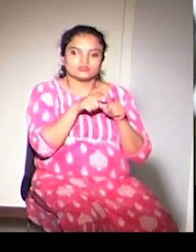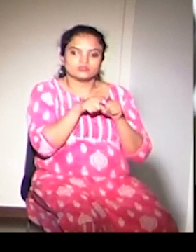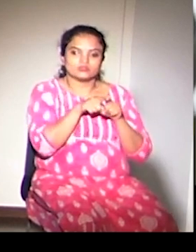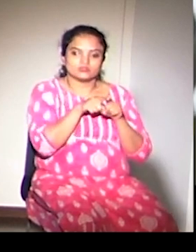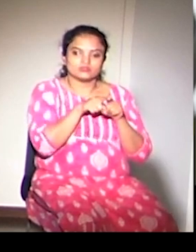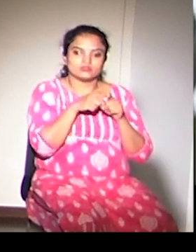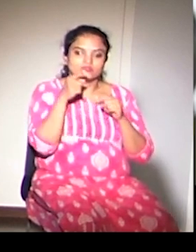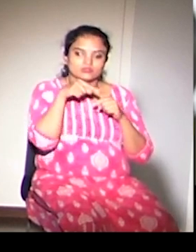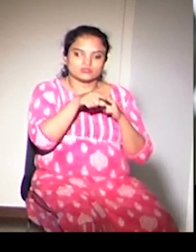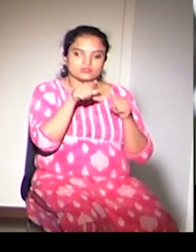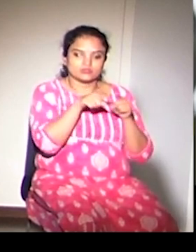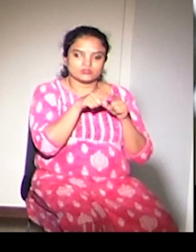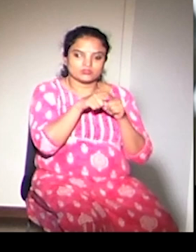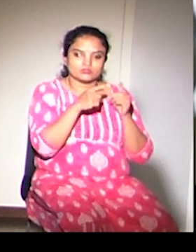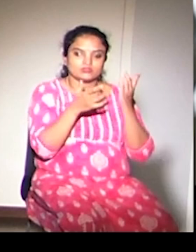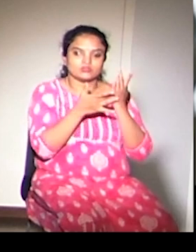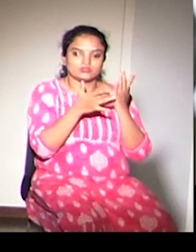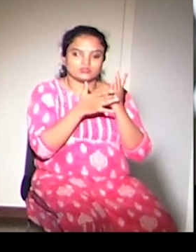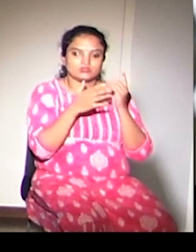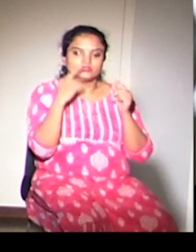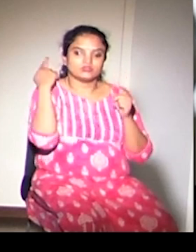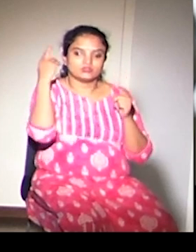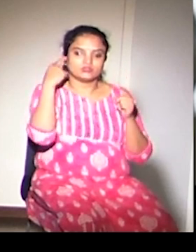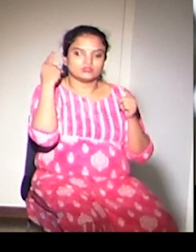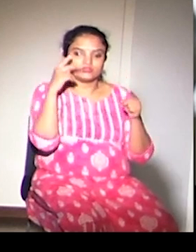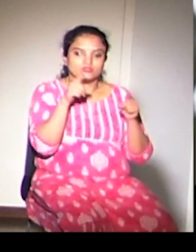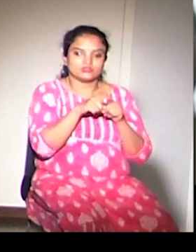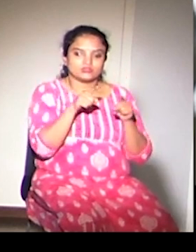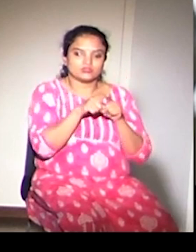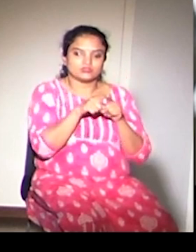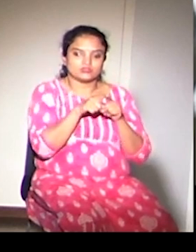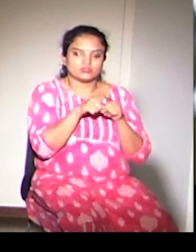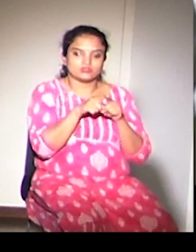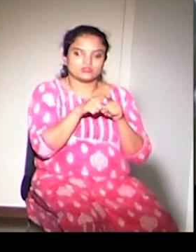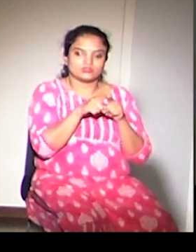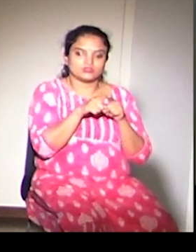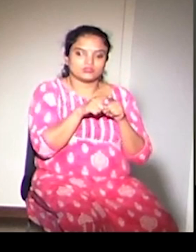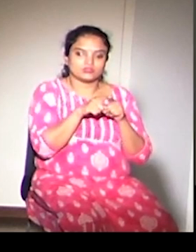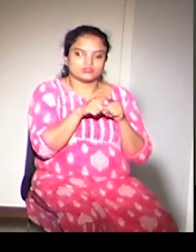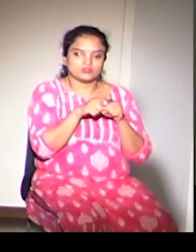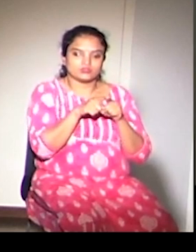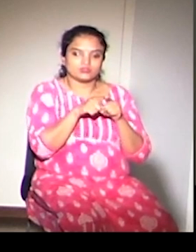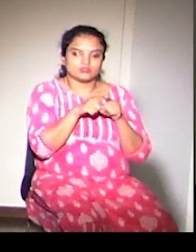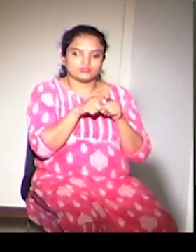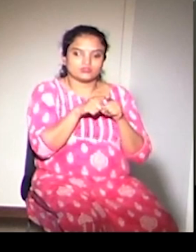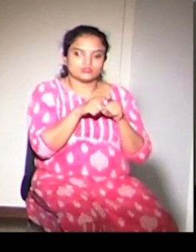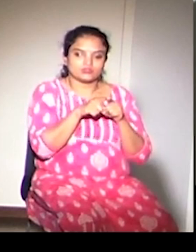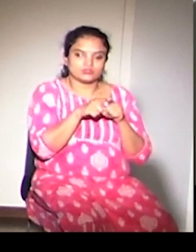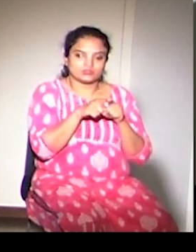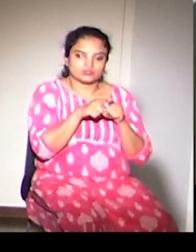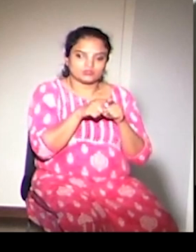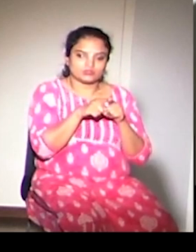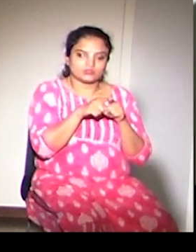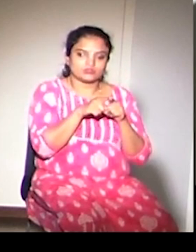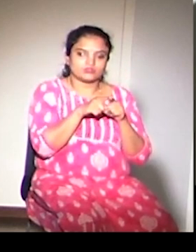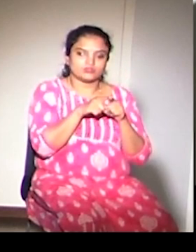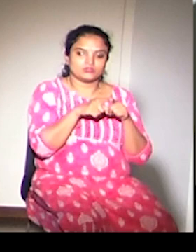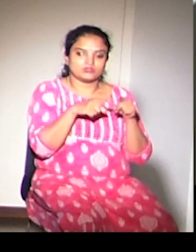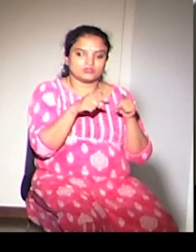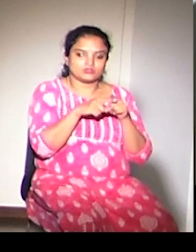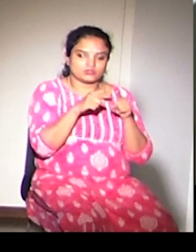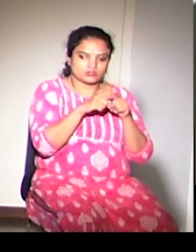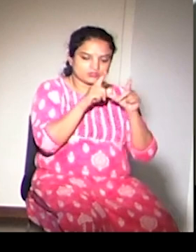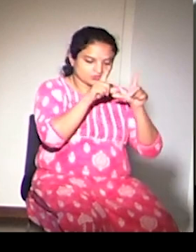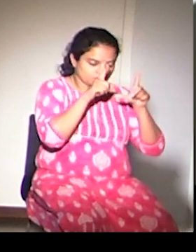if it's a technical reason or if there was some sort of color symbology going on. Yes, I mean, the cobalt and copper, which are the